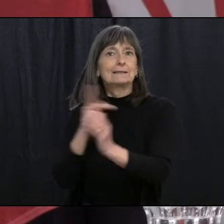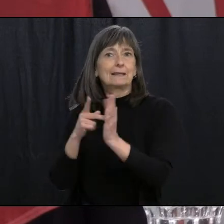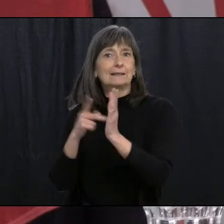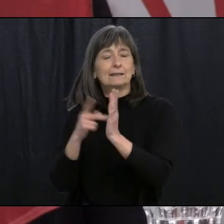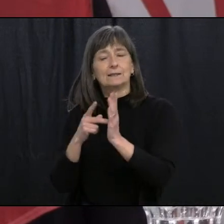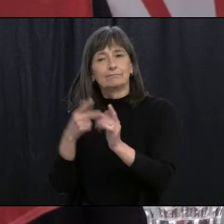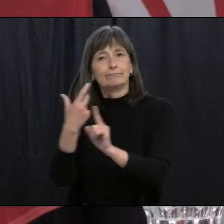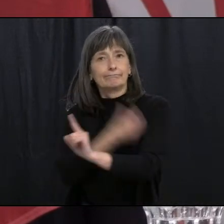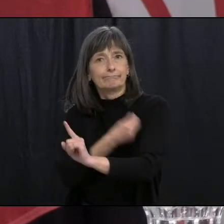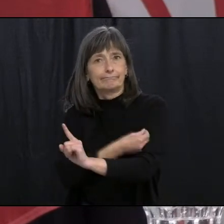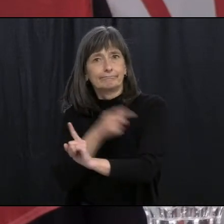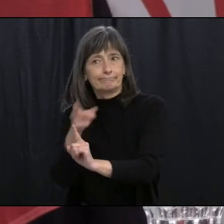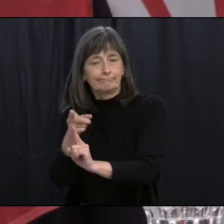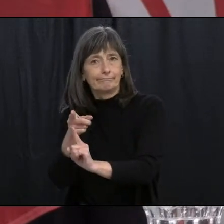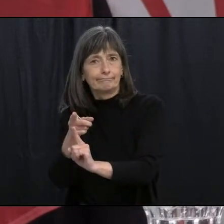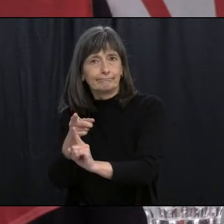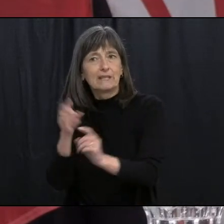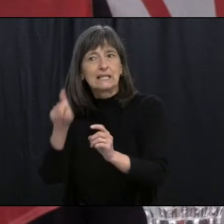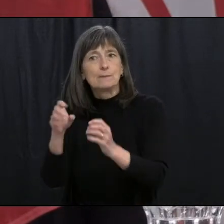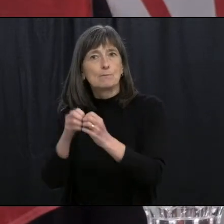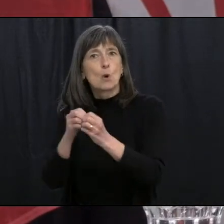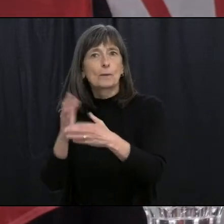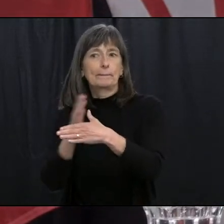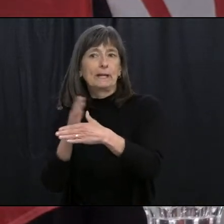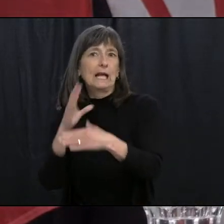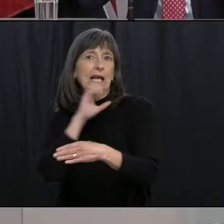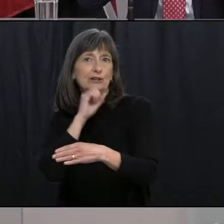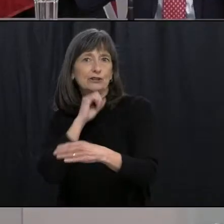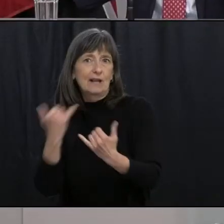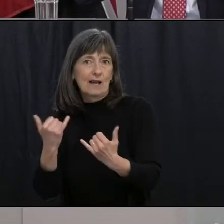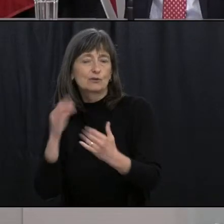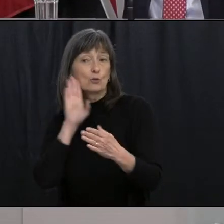but demand is high.